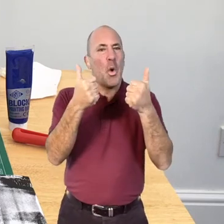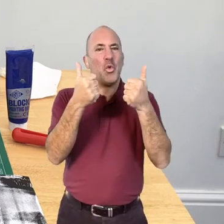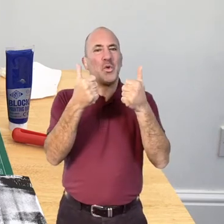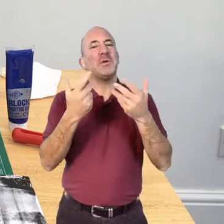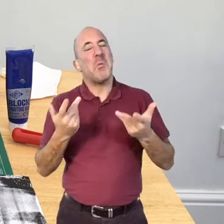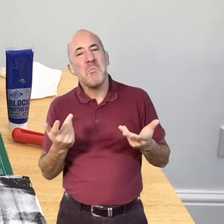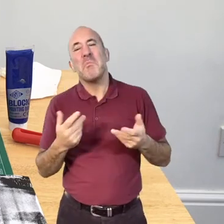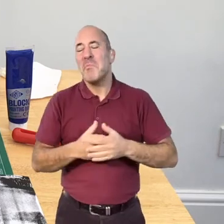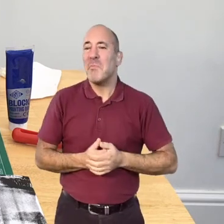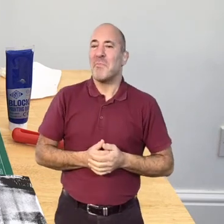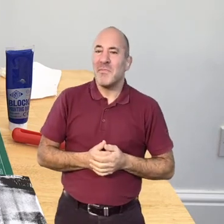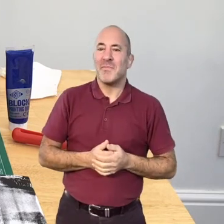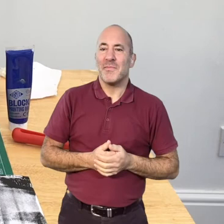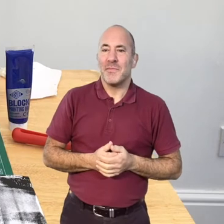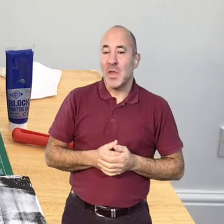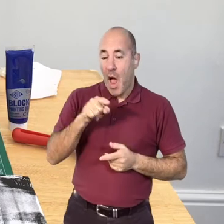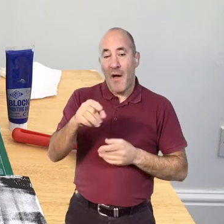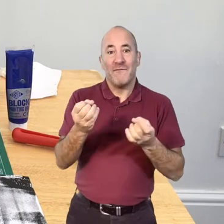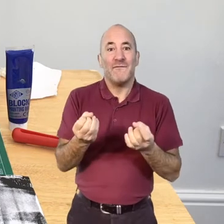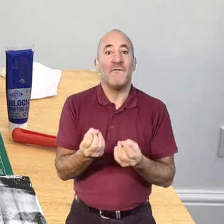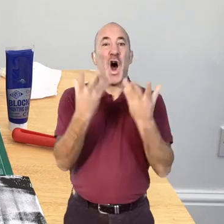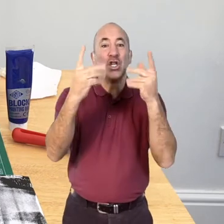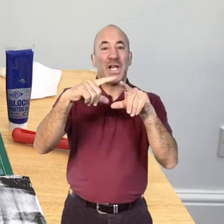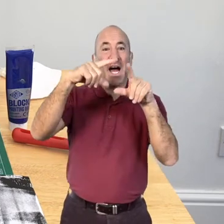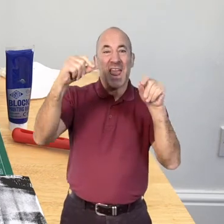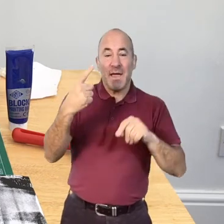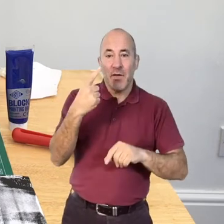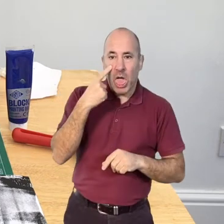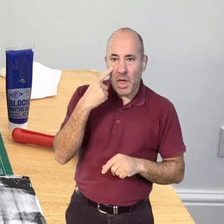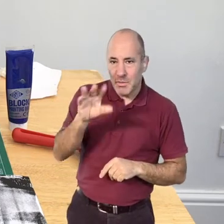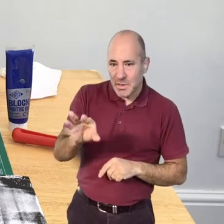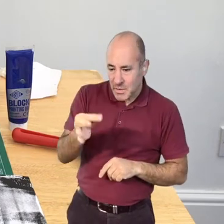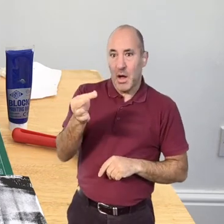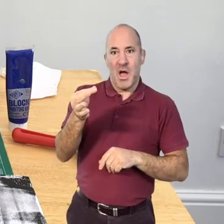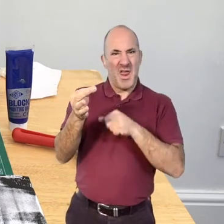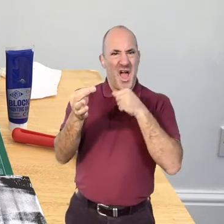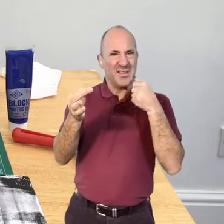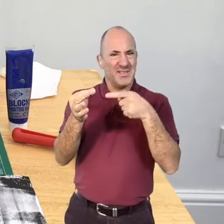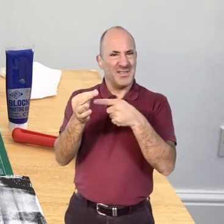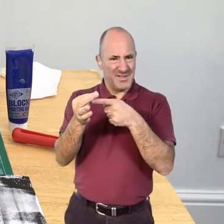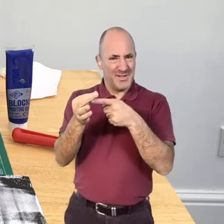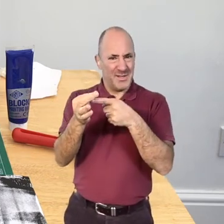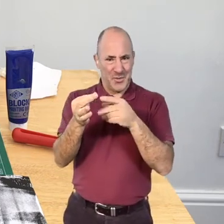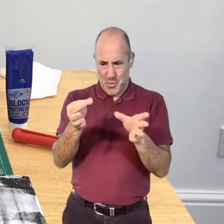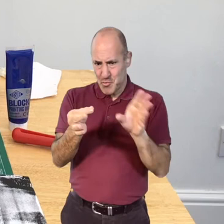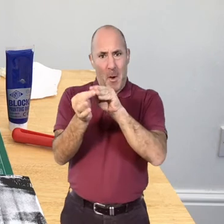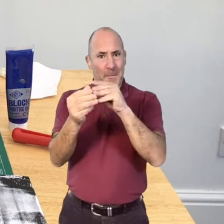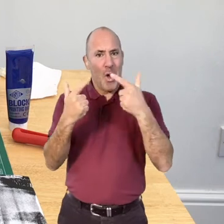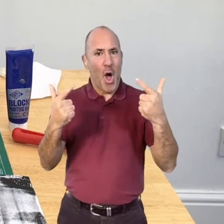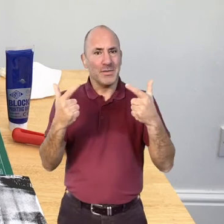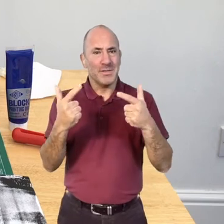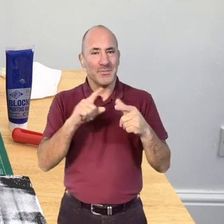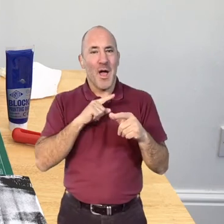very well. Now we've got our fresh leaf. Ooh, nice. The fresh leaf has picked